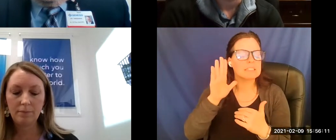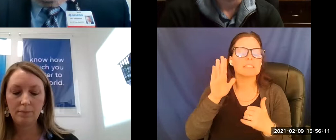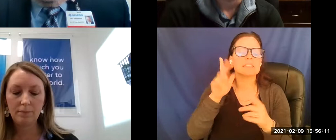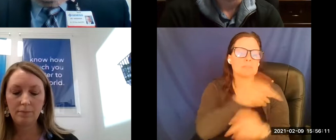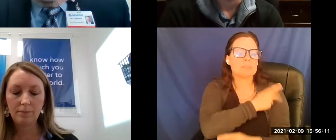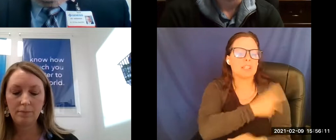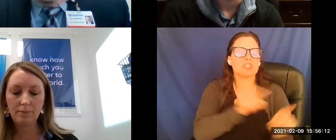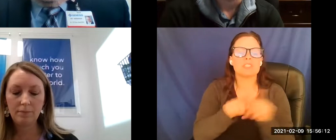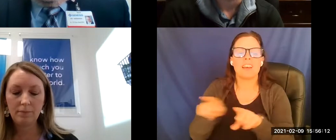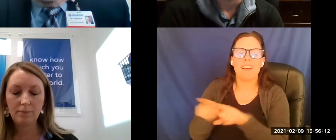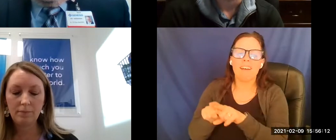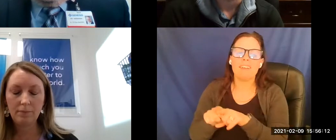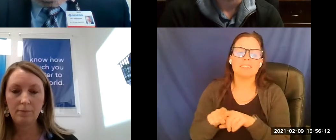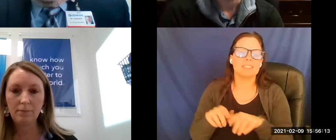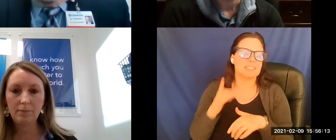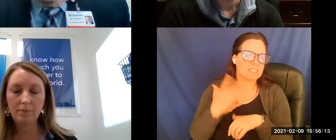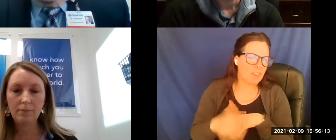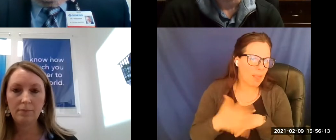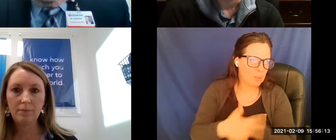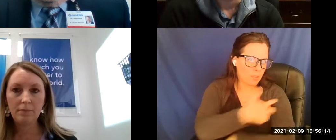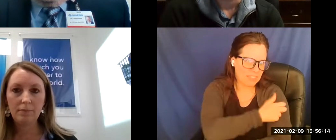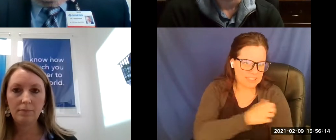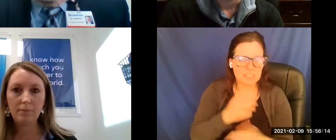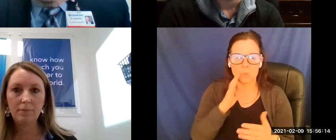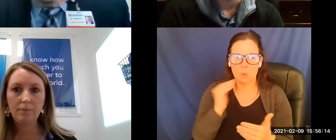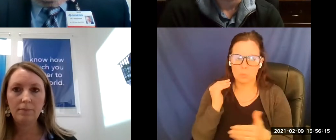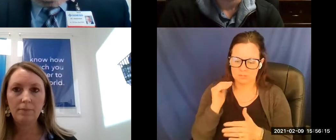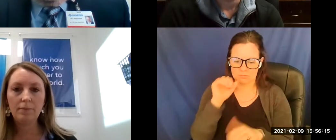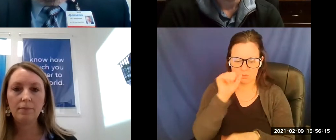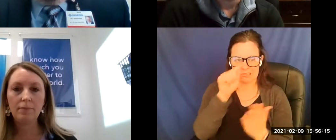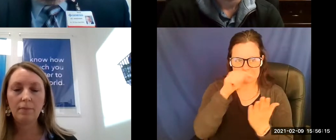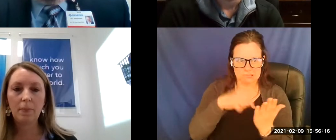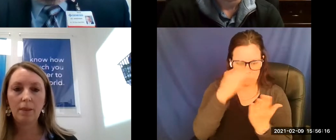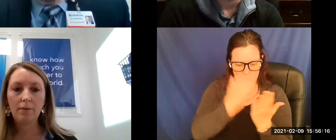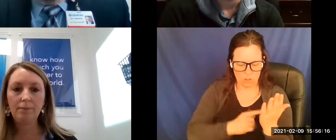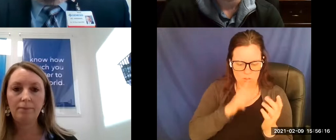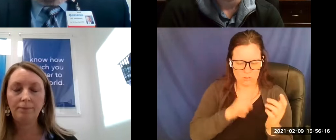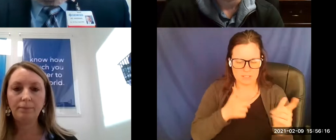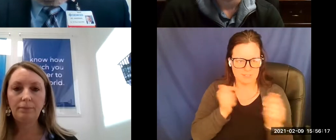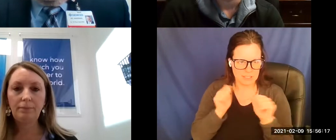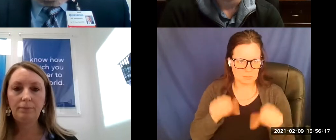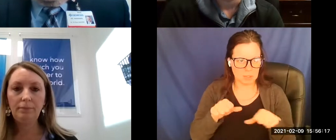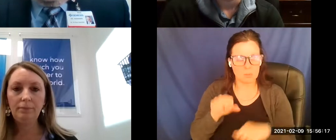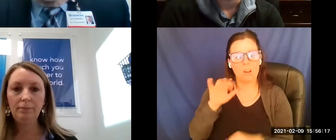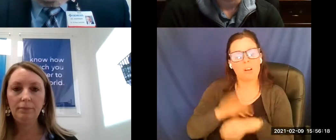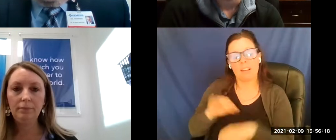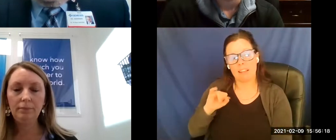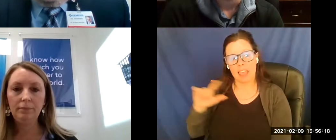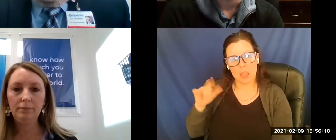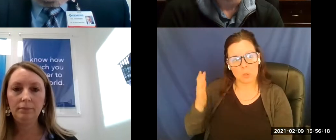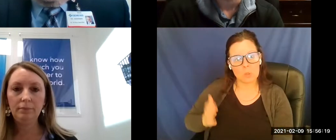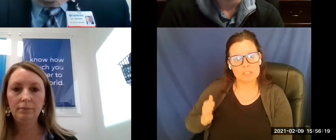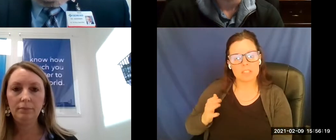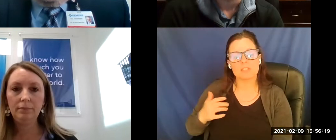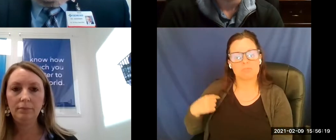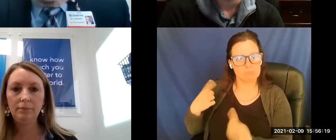we will work through that group just as quickly as we can. On the Illinois side, we have been running